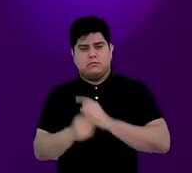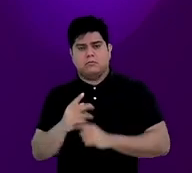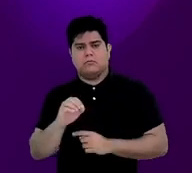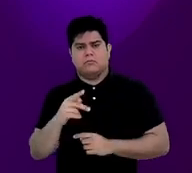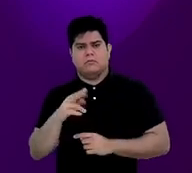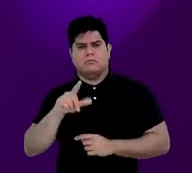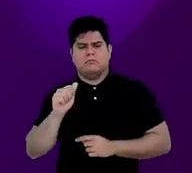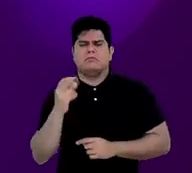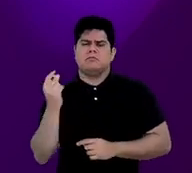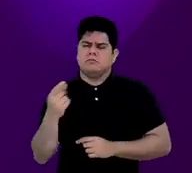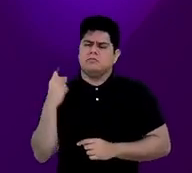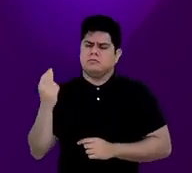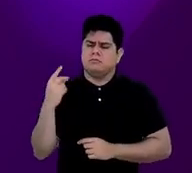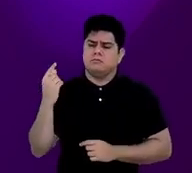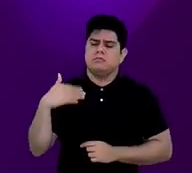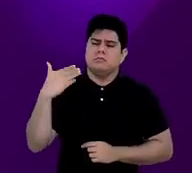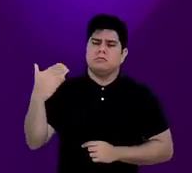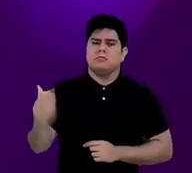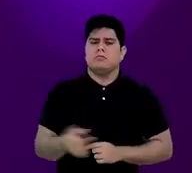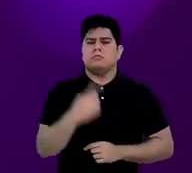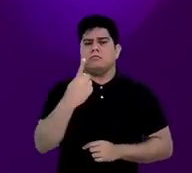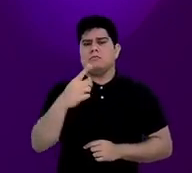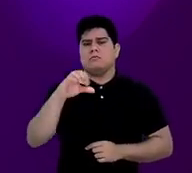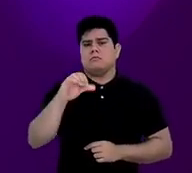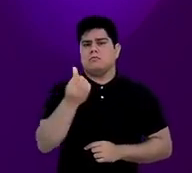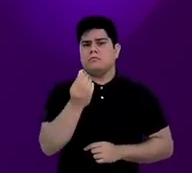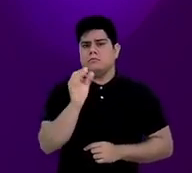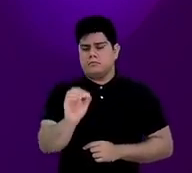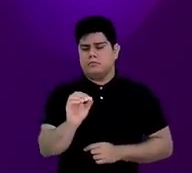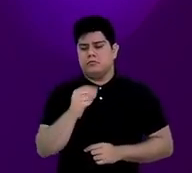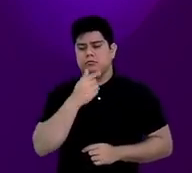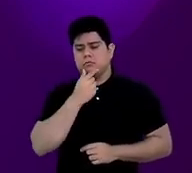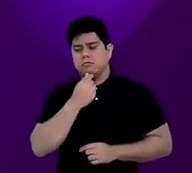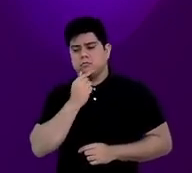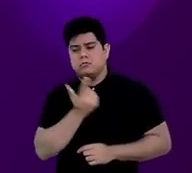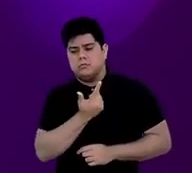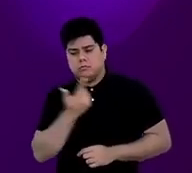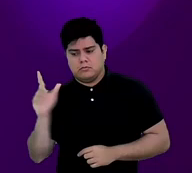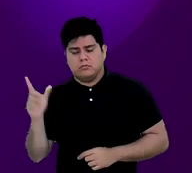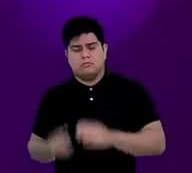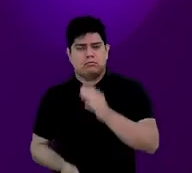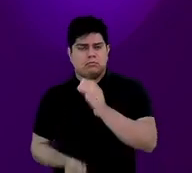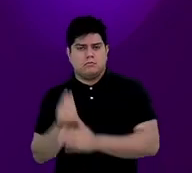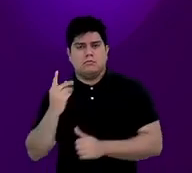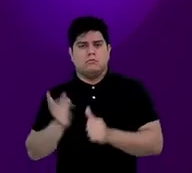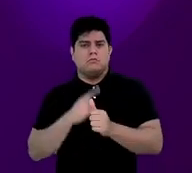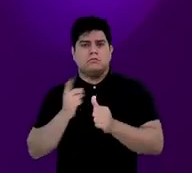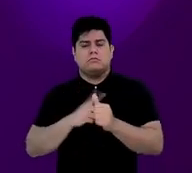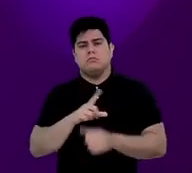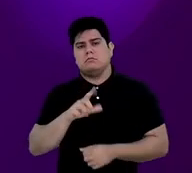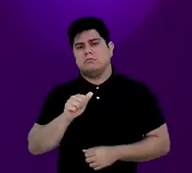built the first working laser, which was a flash lamp pumped ruby laser.